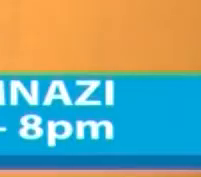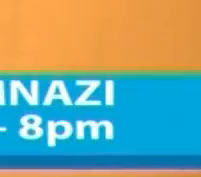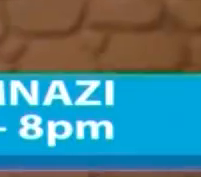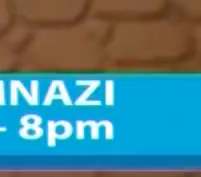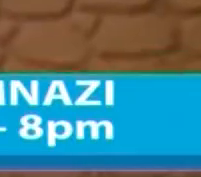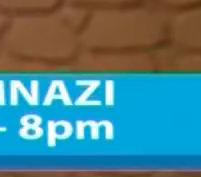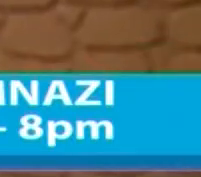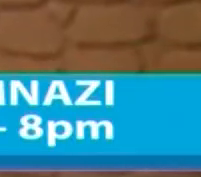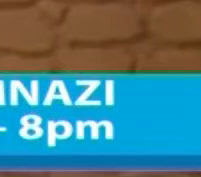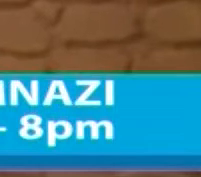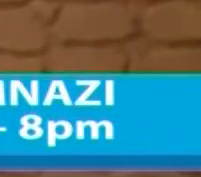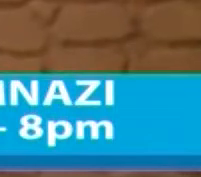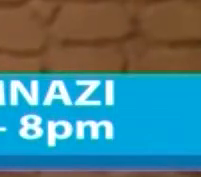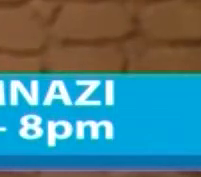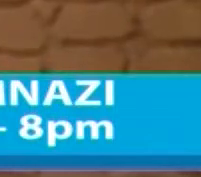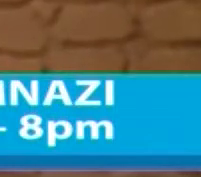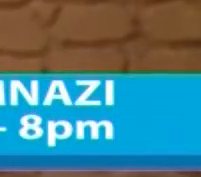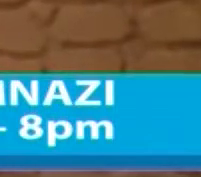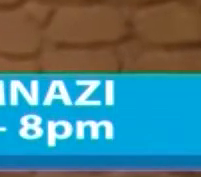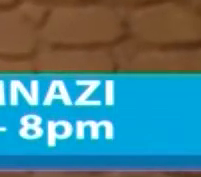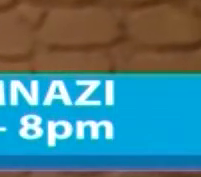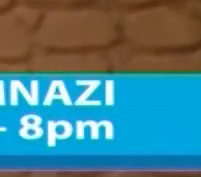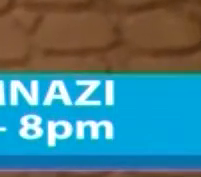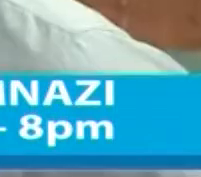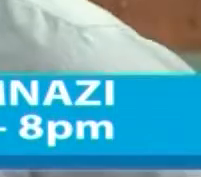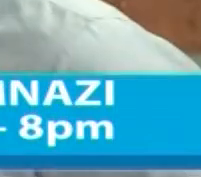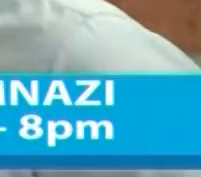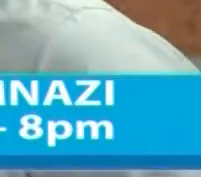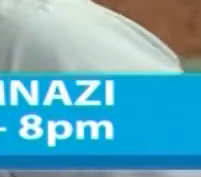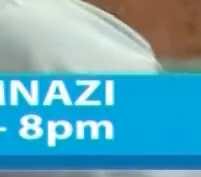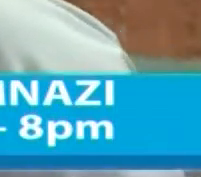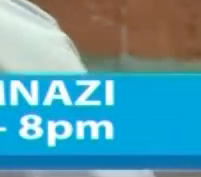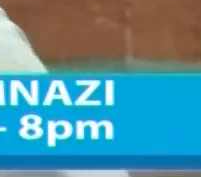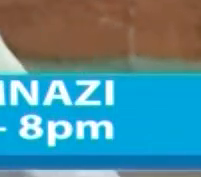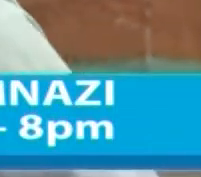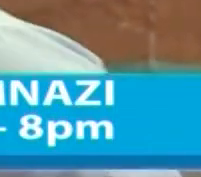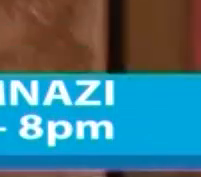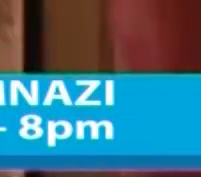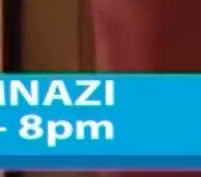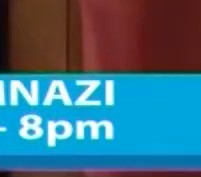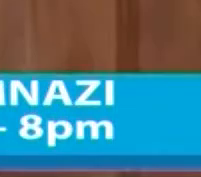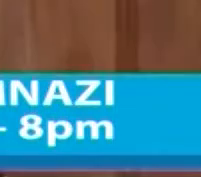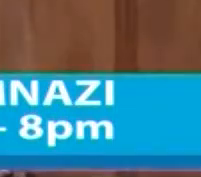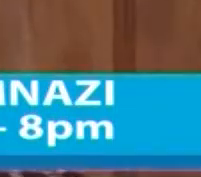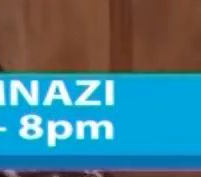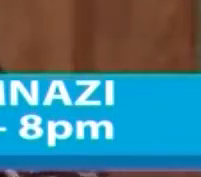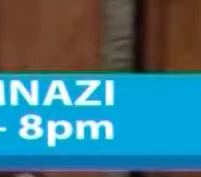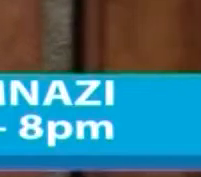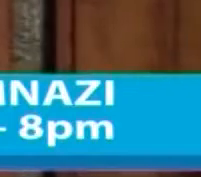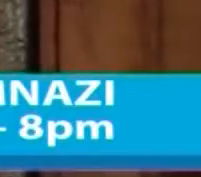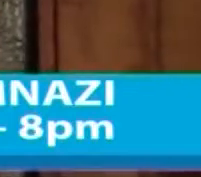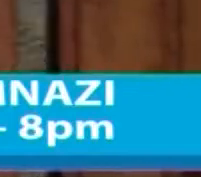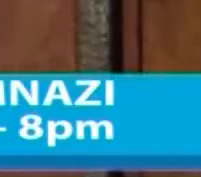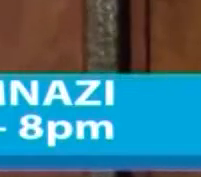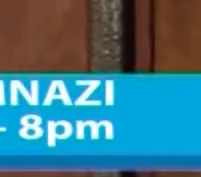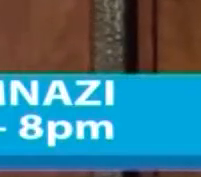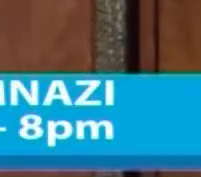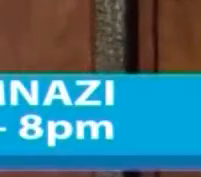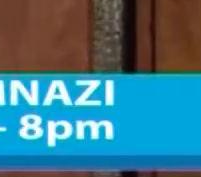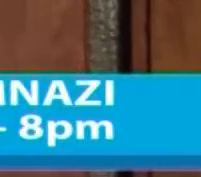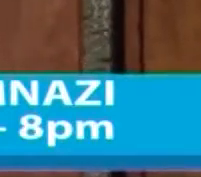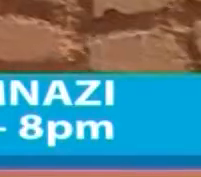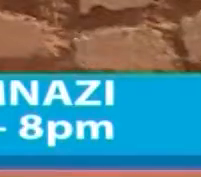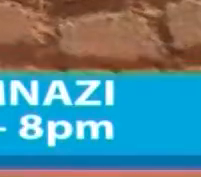rafiki yangu? Kwani leo ulikuwa mficho wapi wewe? Ulikuwa mficho wapi wewe? Wewe vipi mume